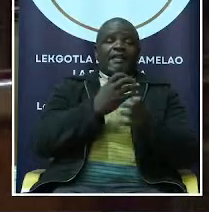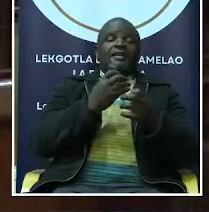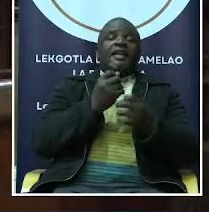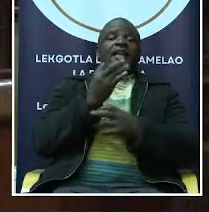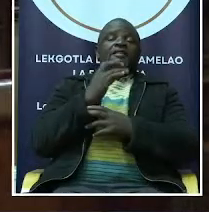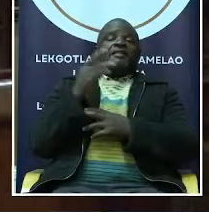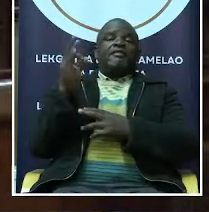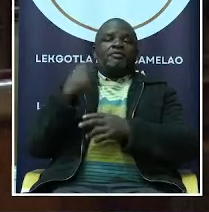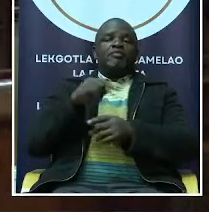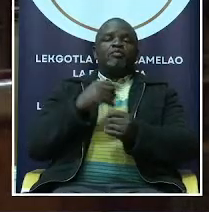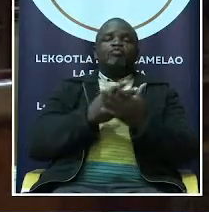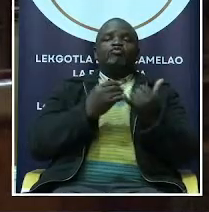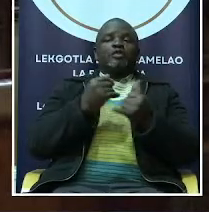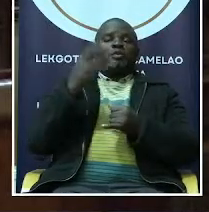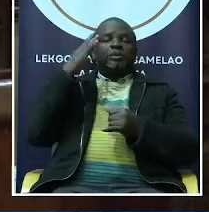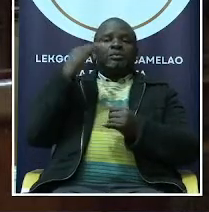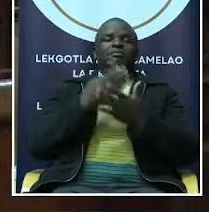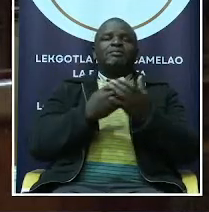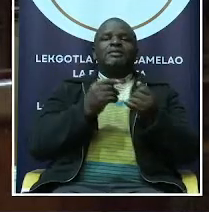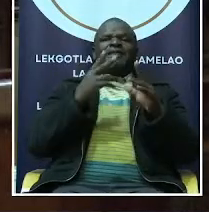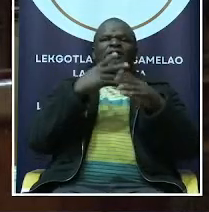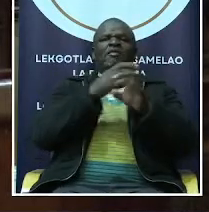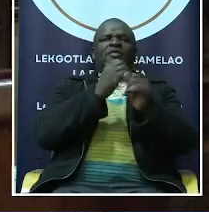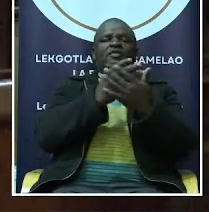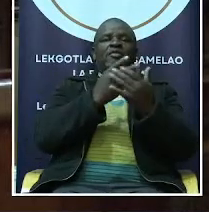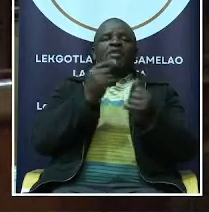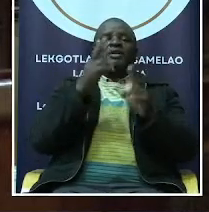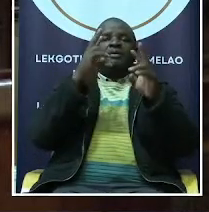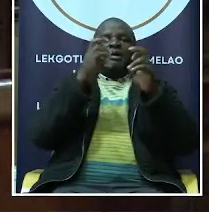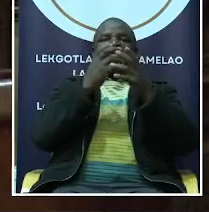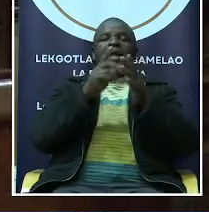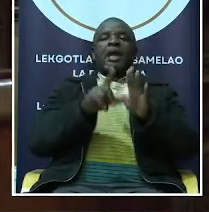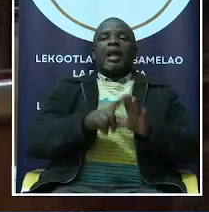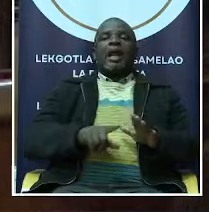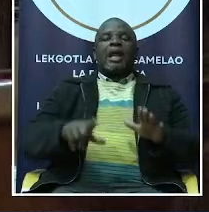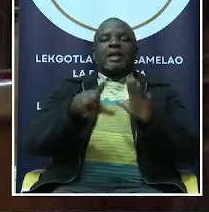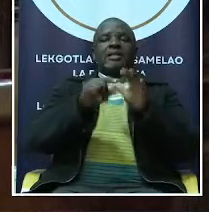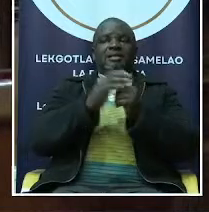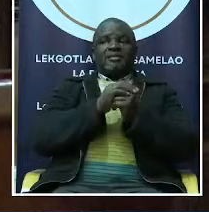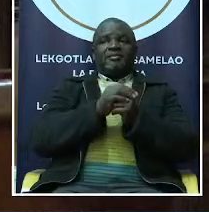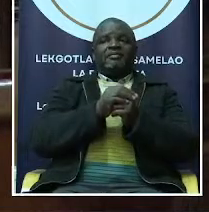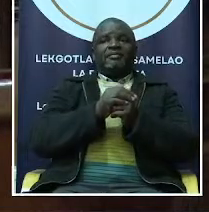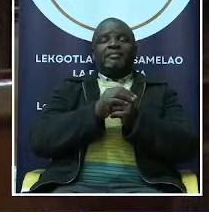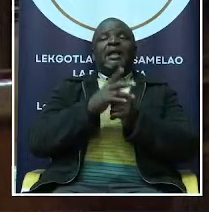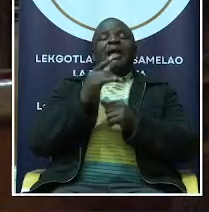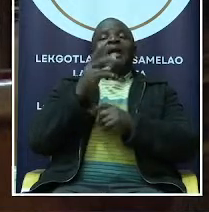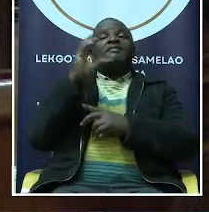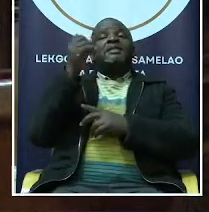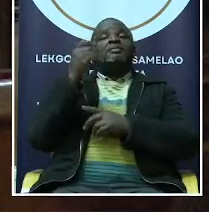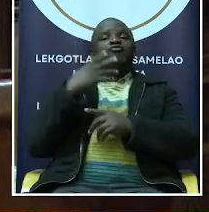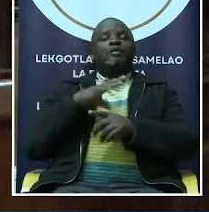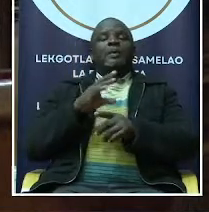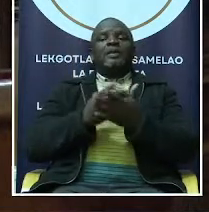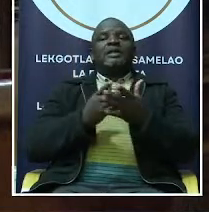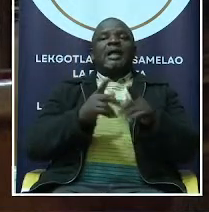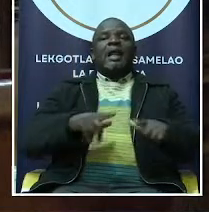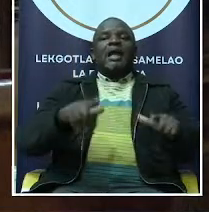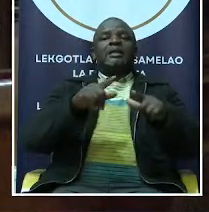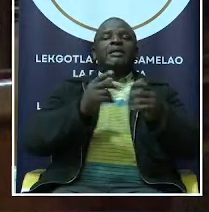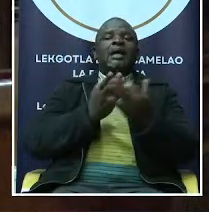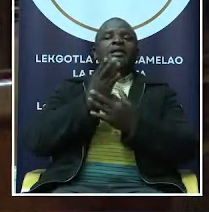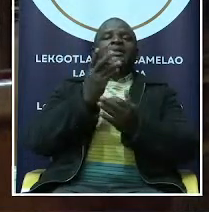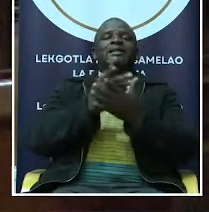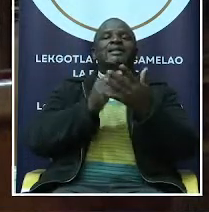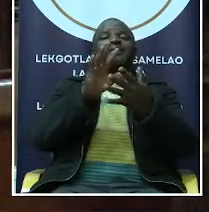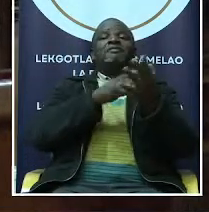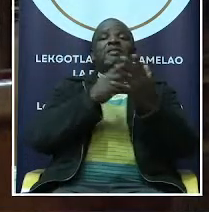fighters, we all know that we deal with land. What we need to do as young people in the Free State, we need land access framework for